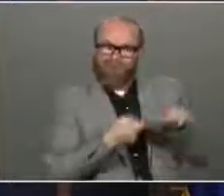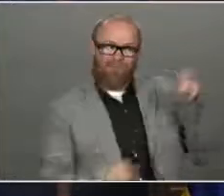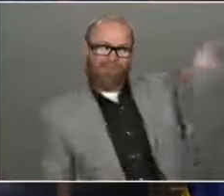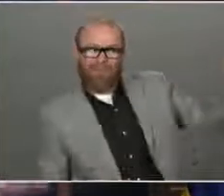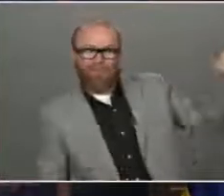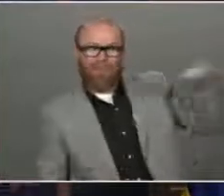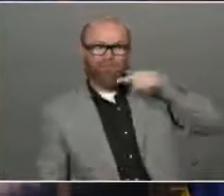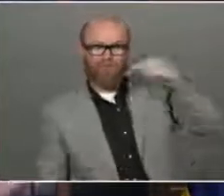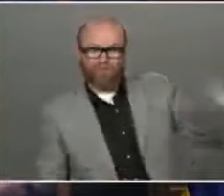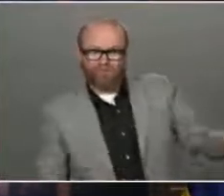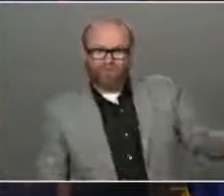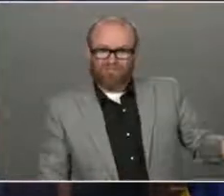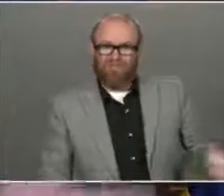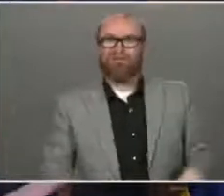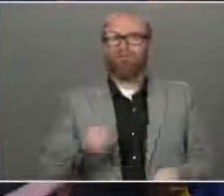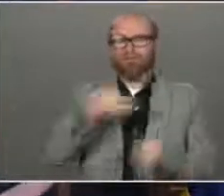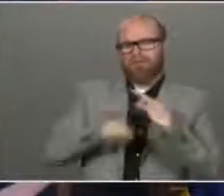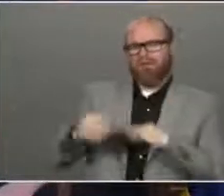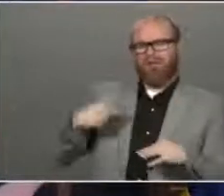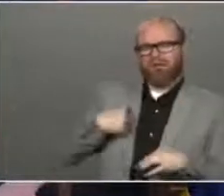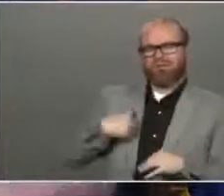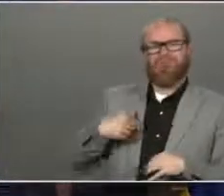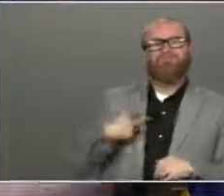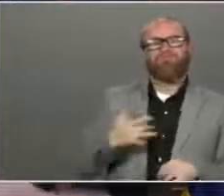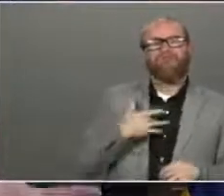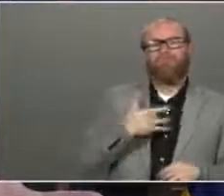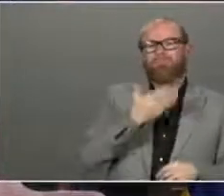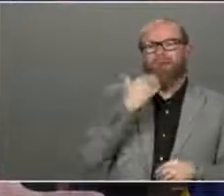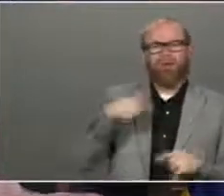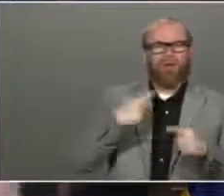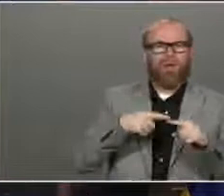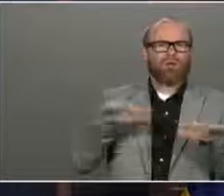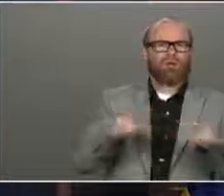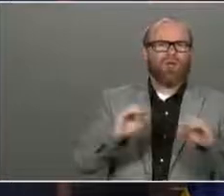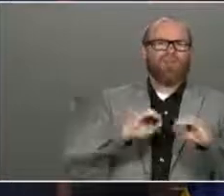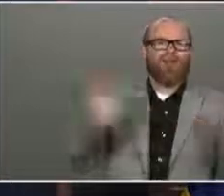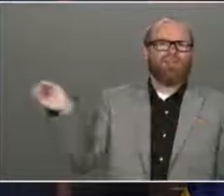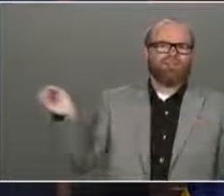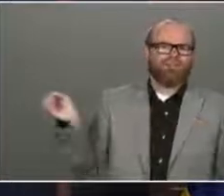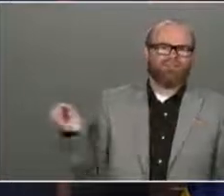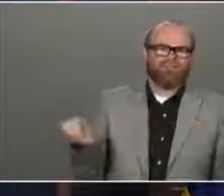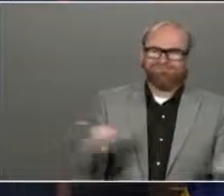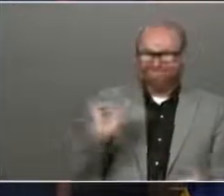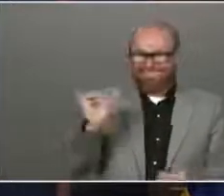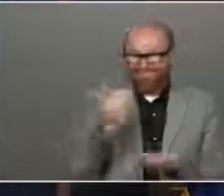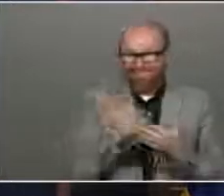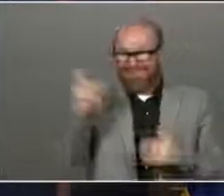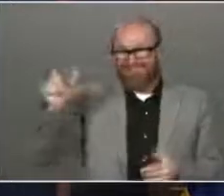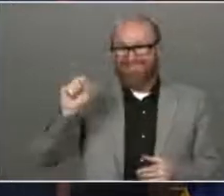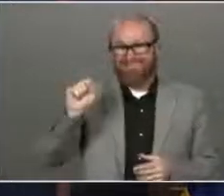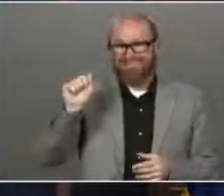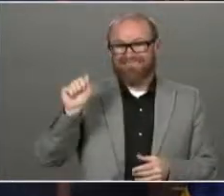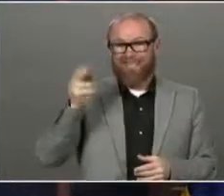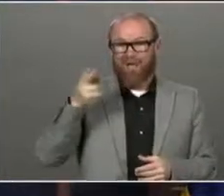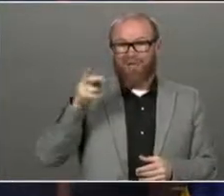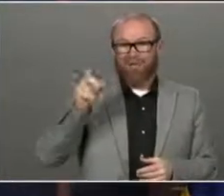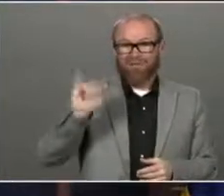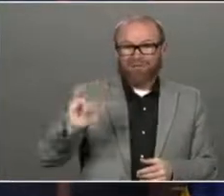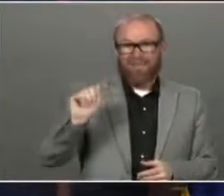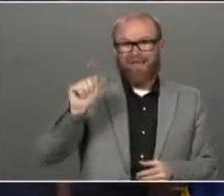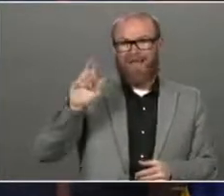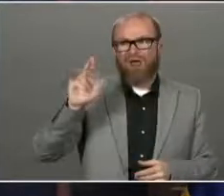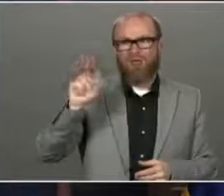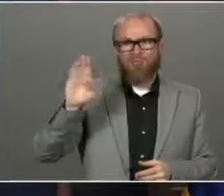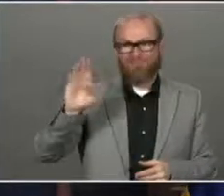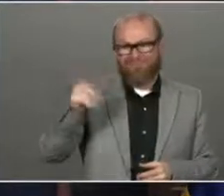us so that we can feel better about doing nothing. That's exactly what we're talking about. Same thing, Saudi Arabia, that's the other place where this happens. They